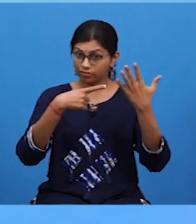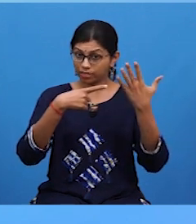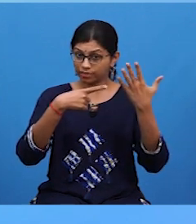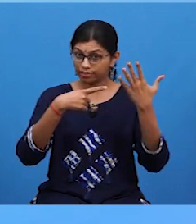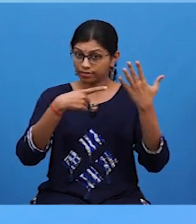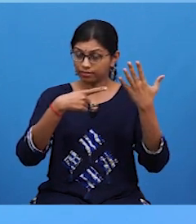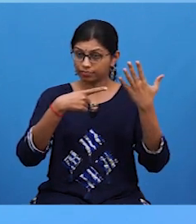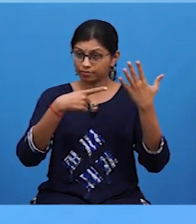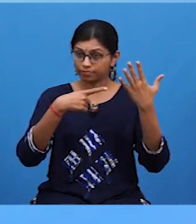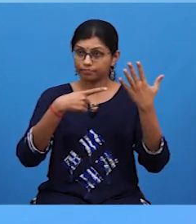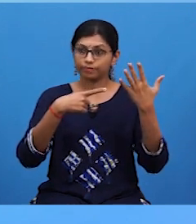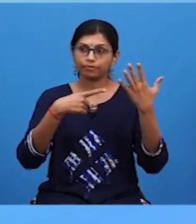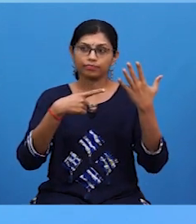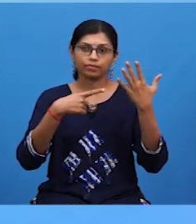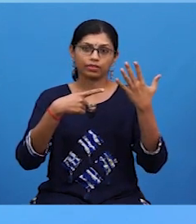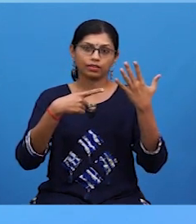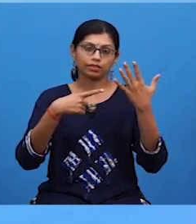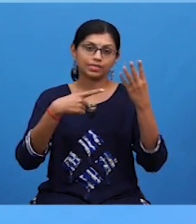15,